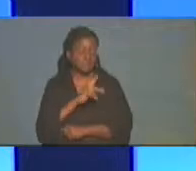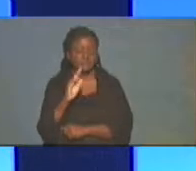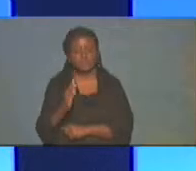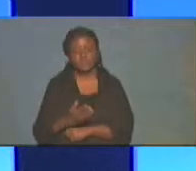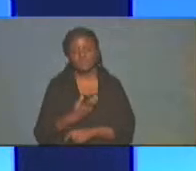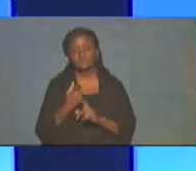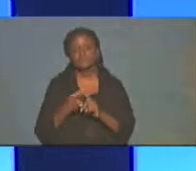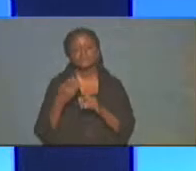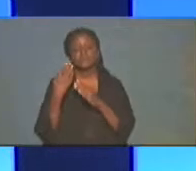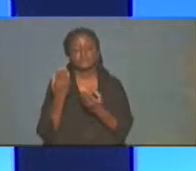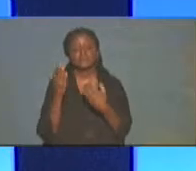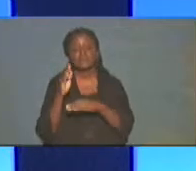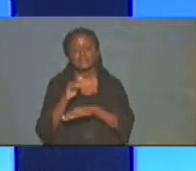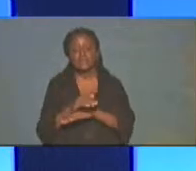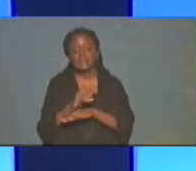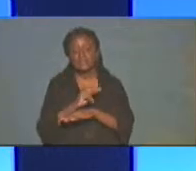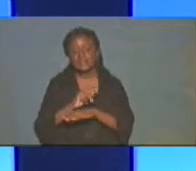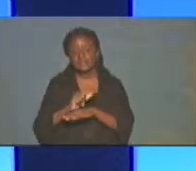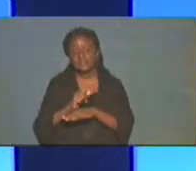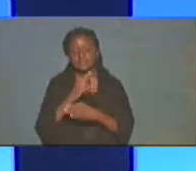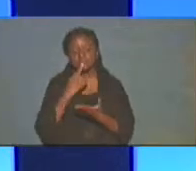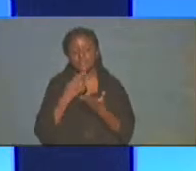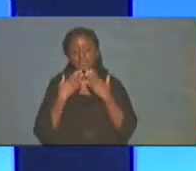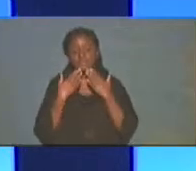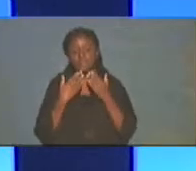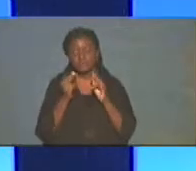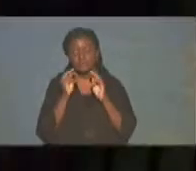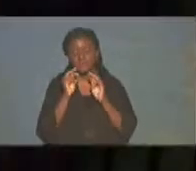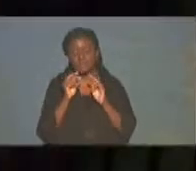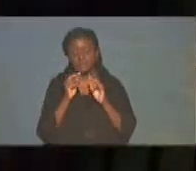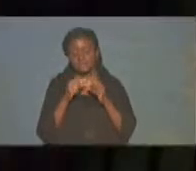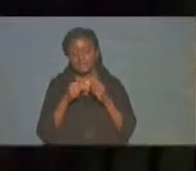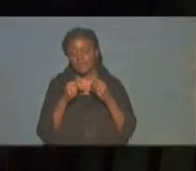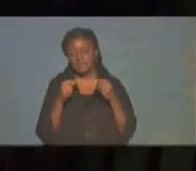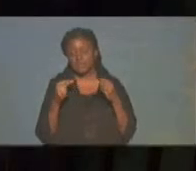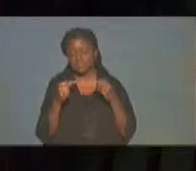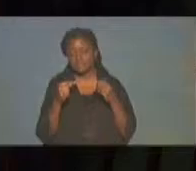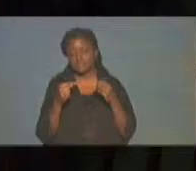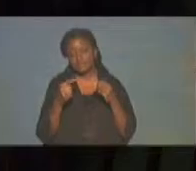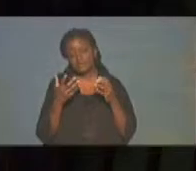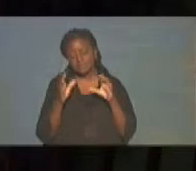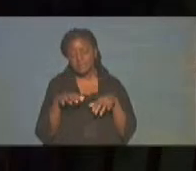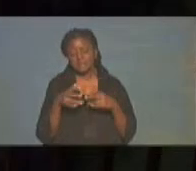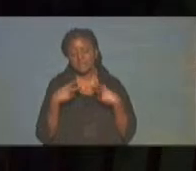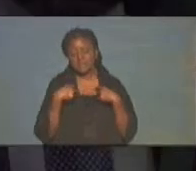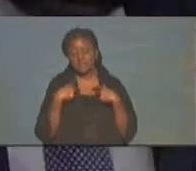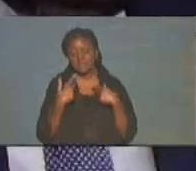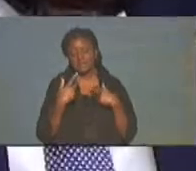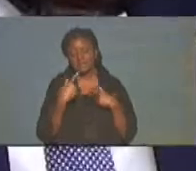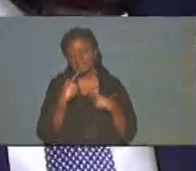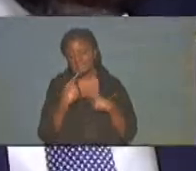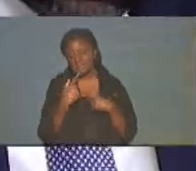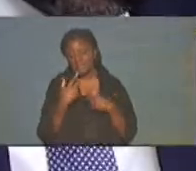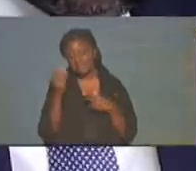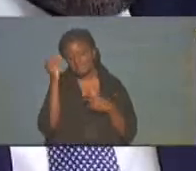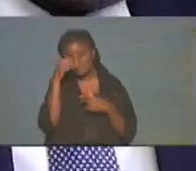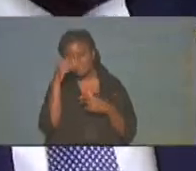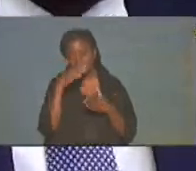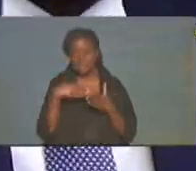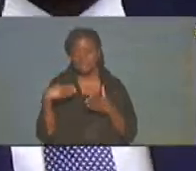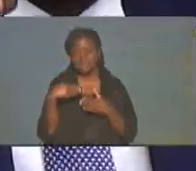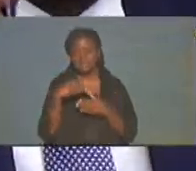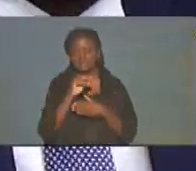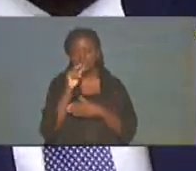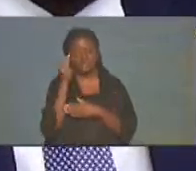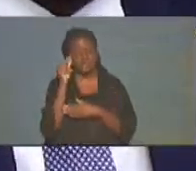Bahamas Tonight, the National Report. Thanks for tuning in. The opposition is entitled to have its say and the government another.